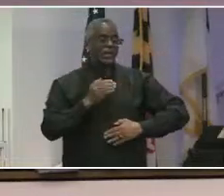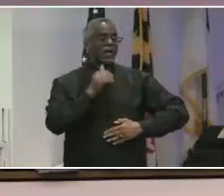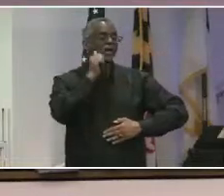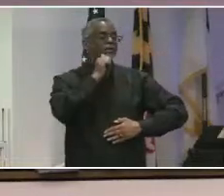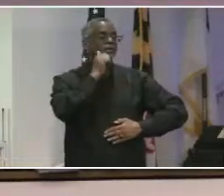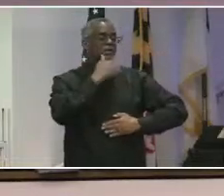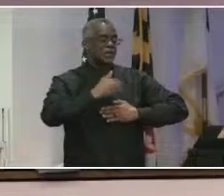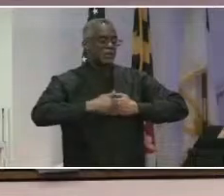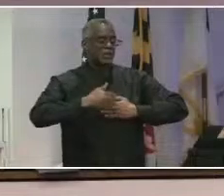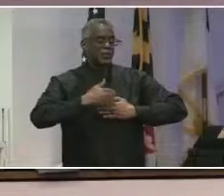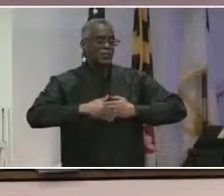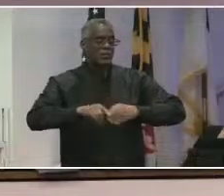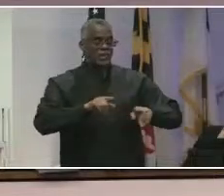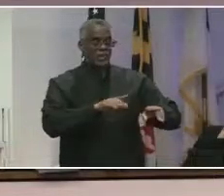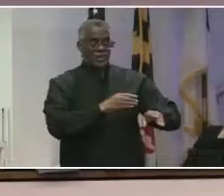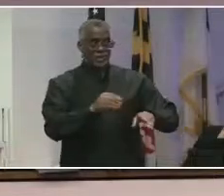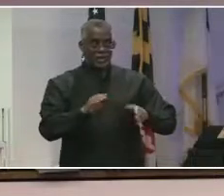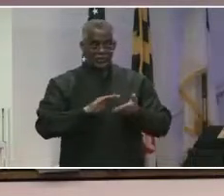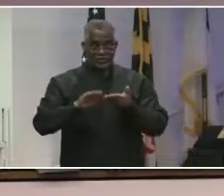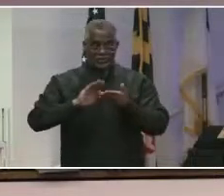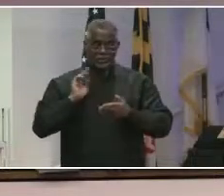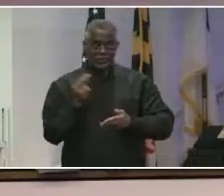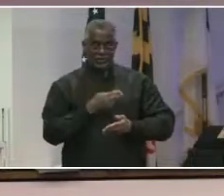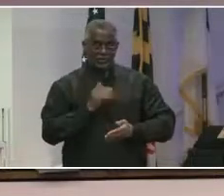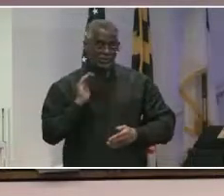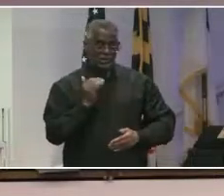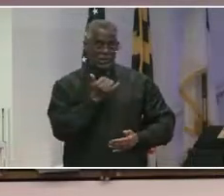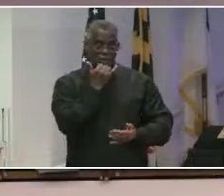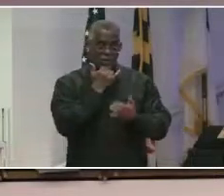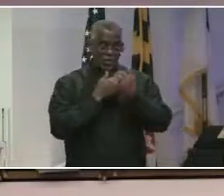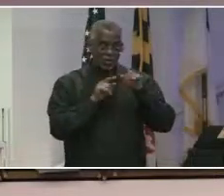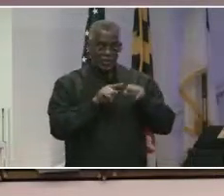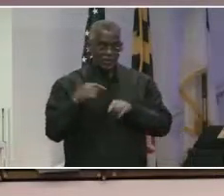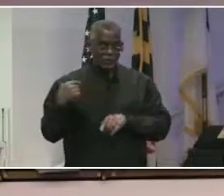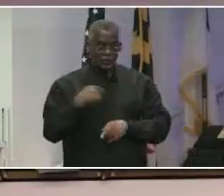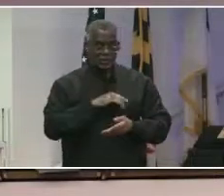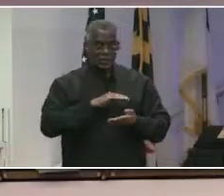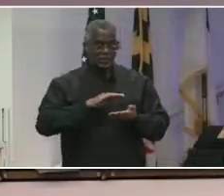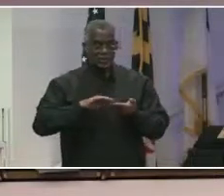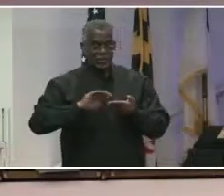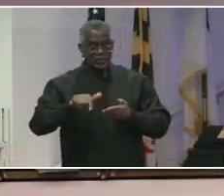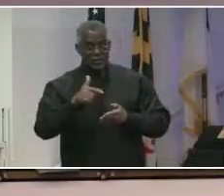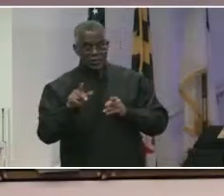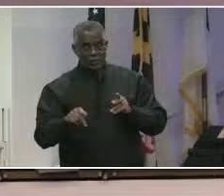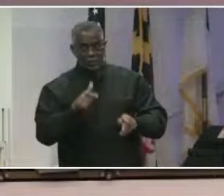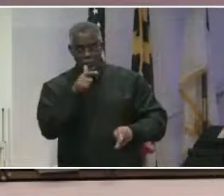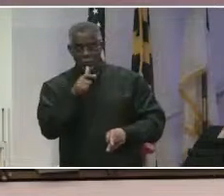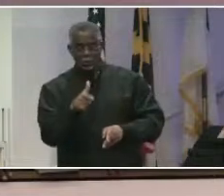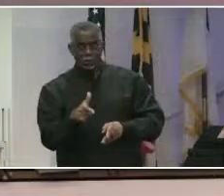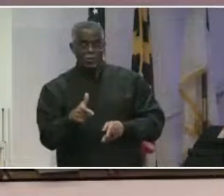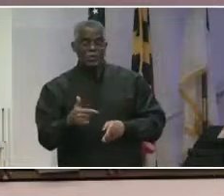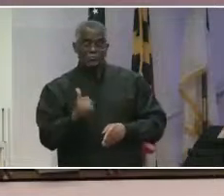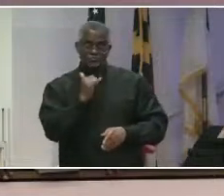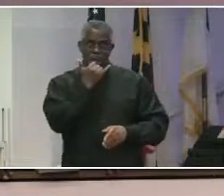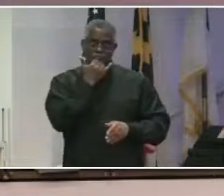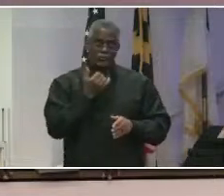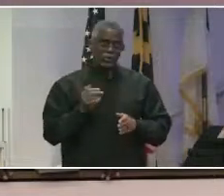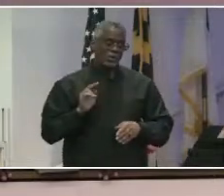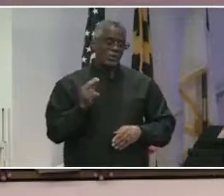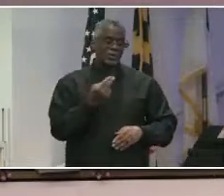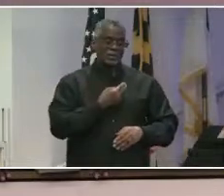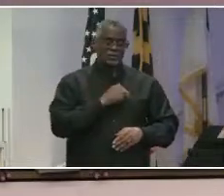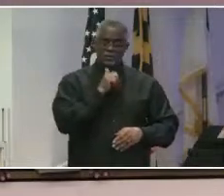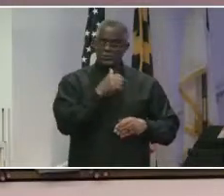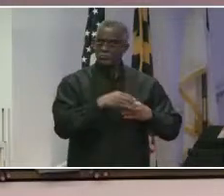daily bread, and forgive us our trespasses, as we forgive those who trespass against us. And lead us not